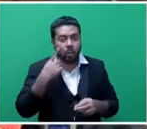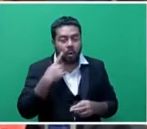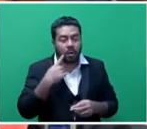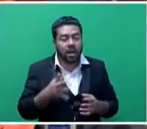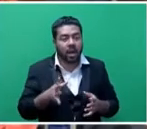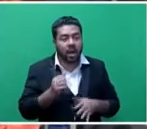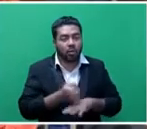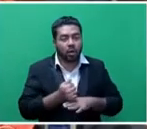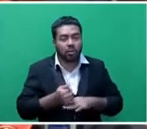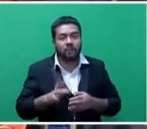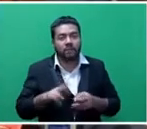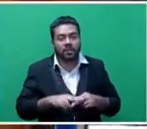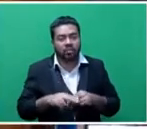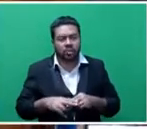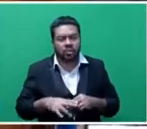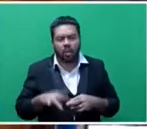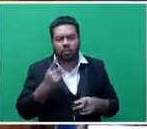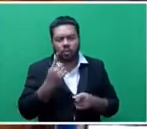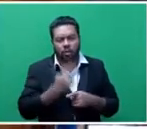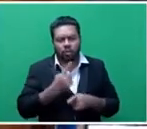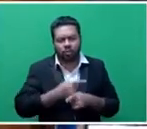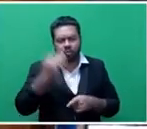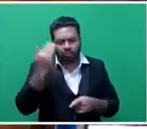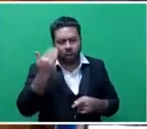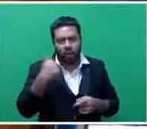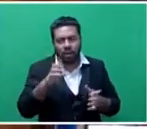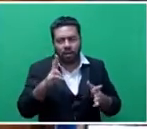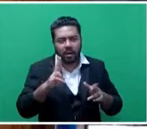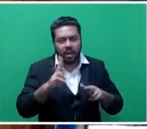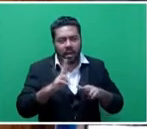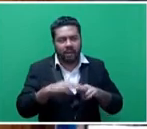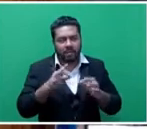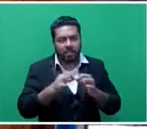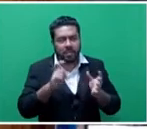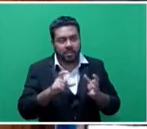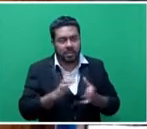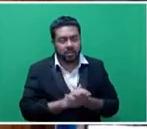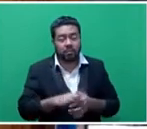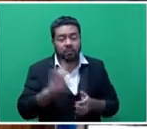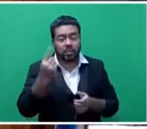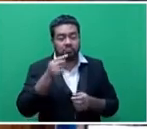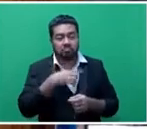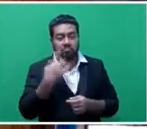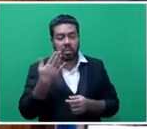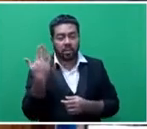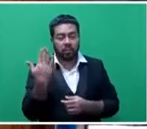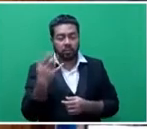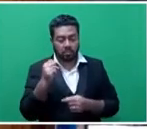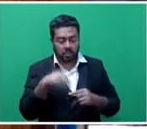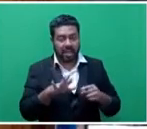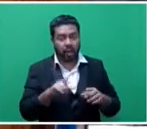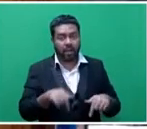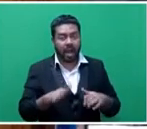was going to speak briefly on the FBC report, Mr. Speaker, sir, but the first speaker from this side of the House has elaborated